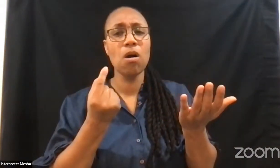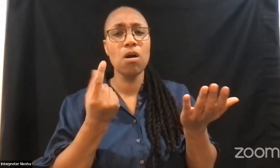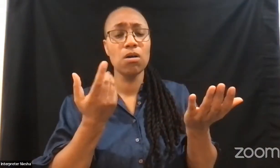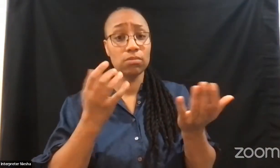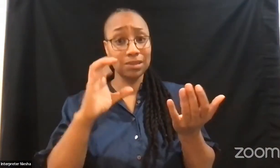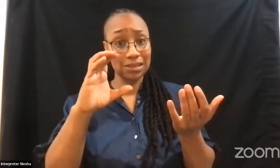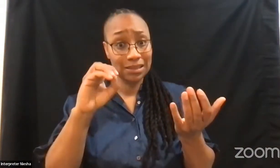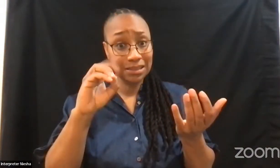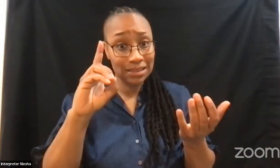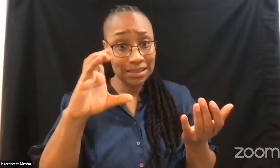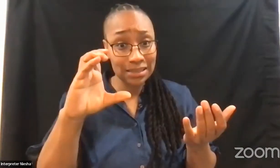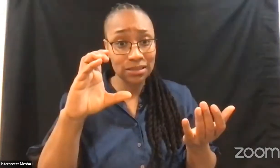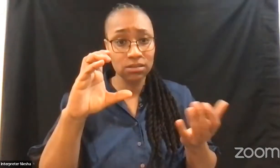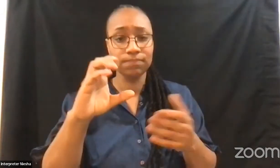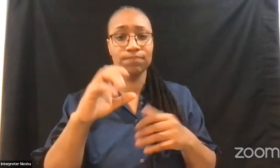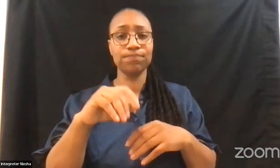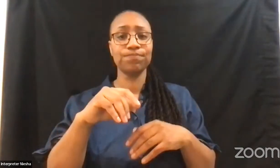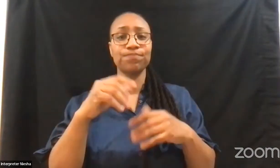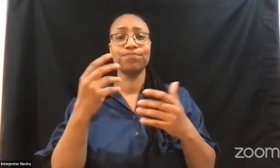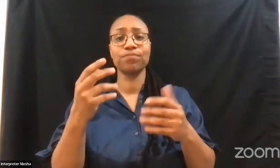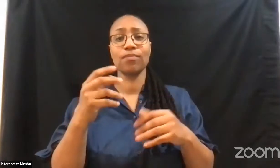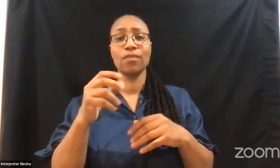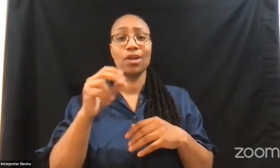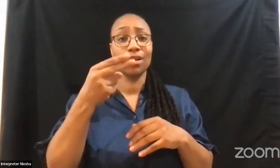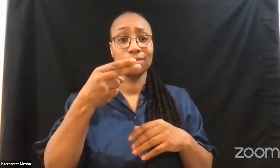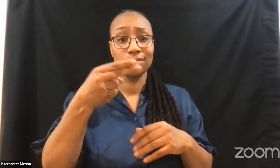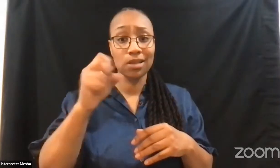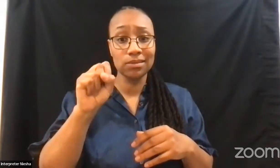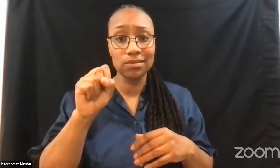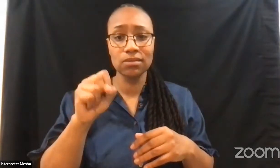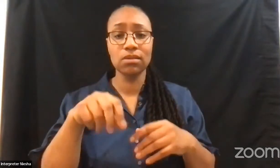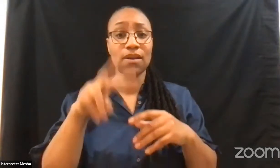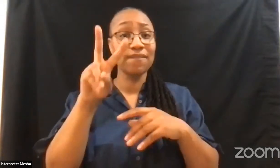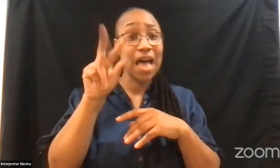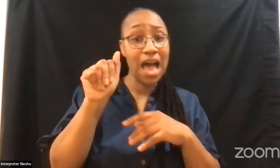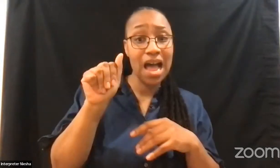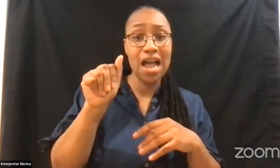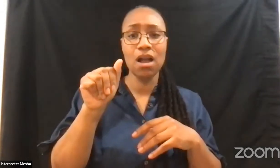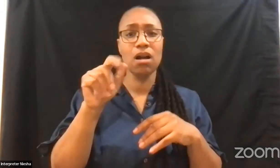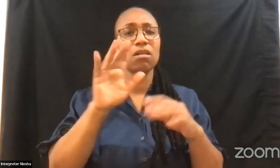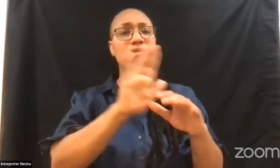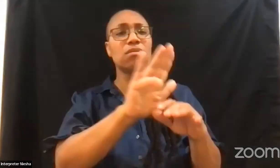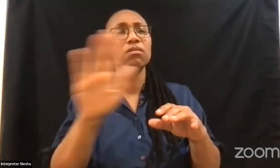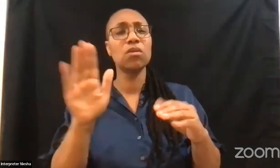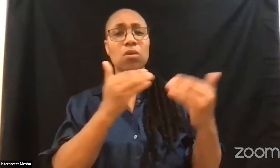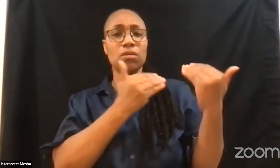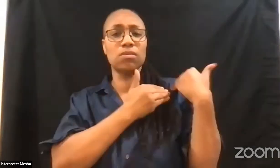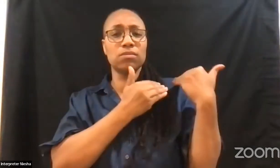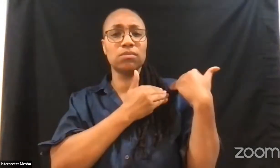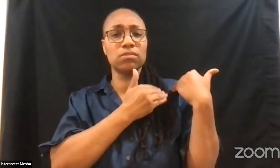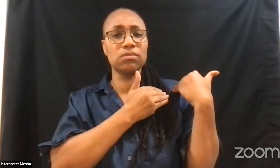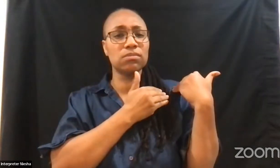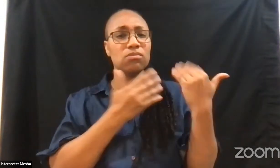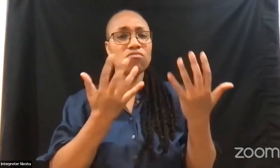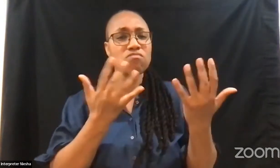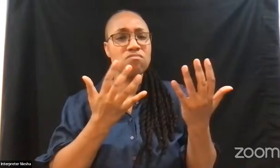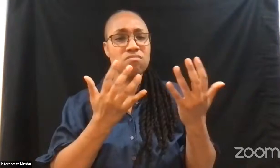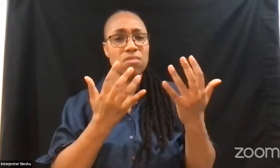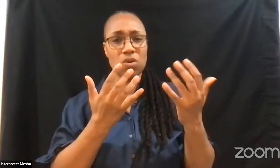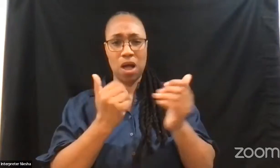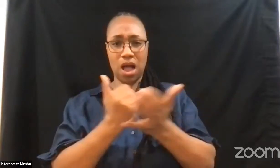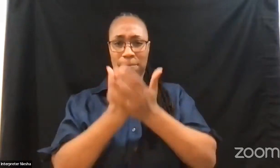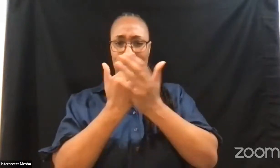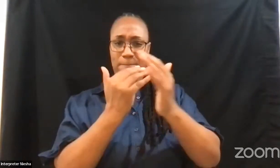as VA and others, have in addressing the healthcare disparities and inequities faced by